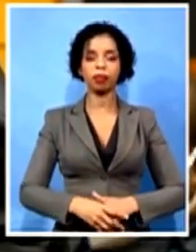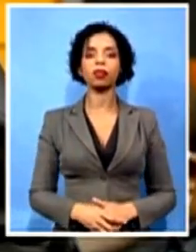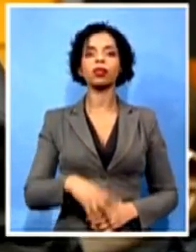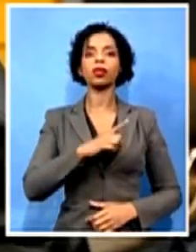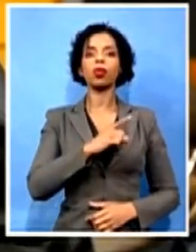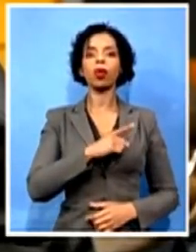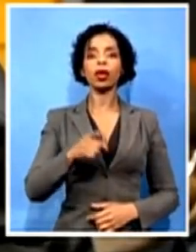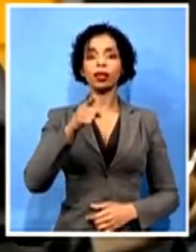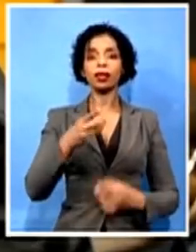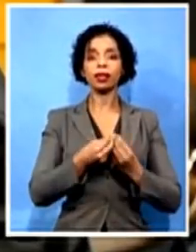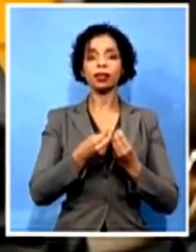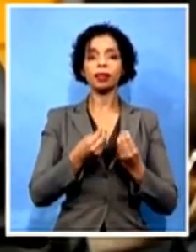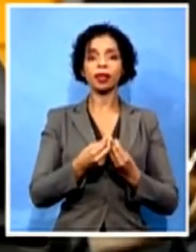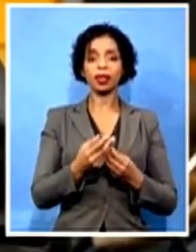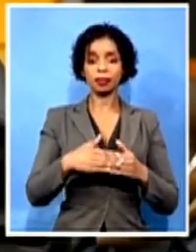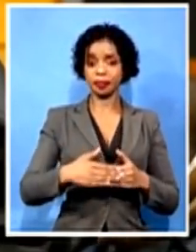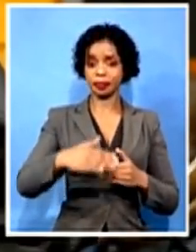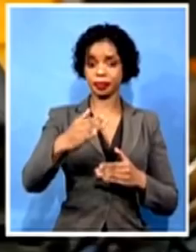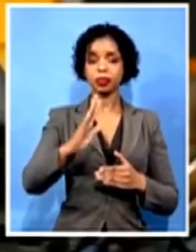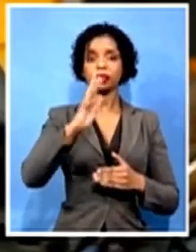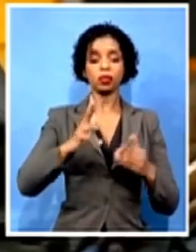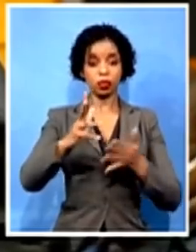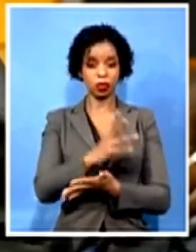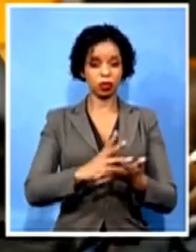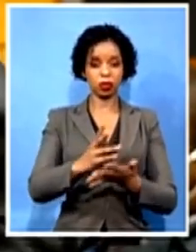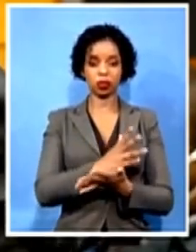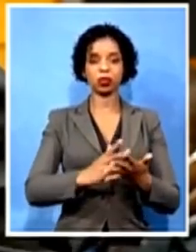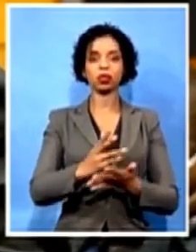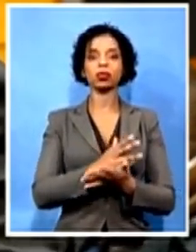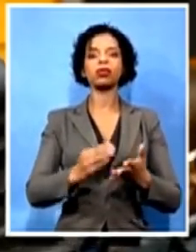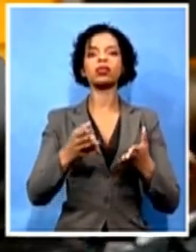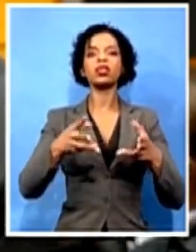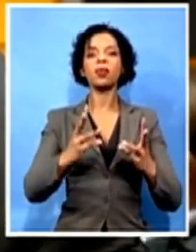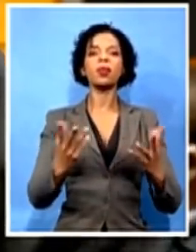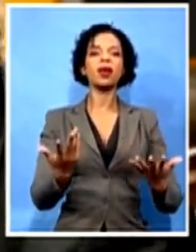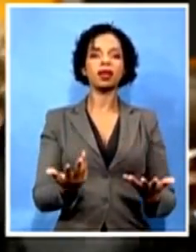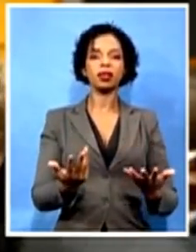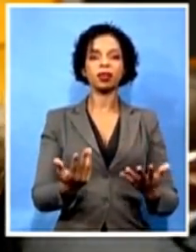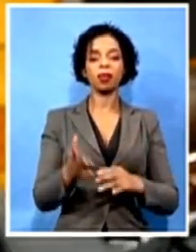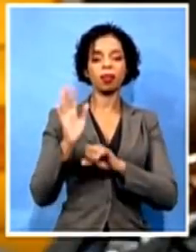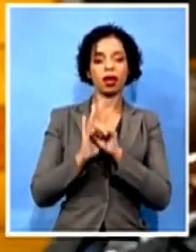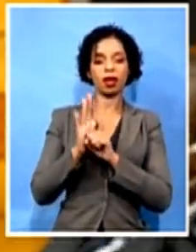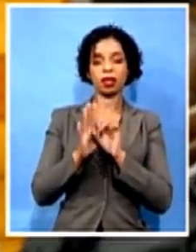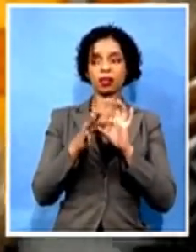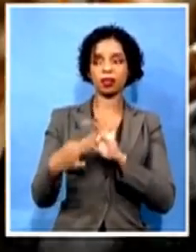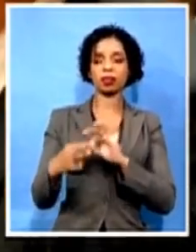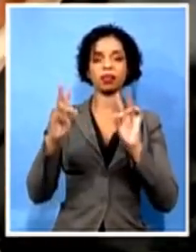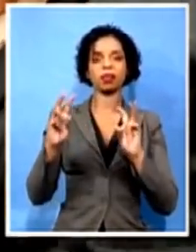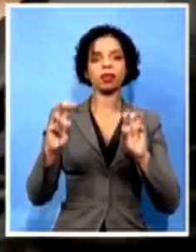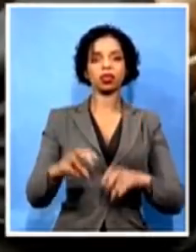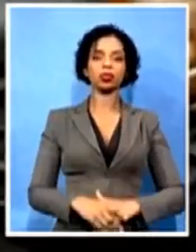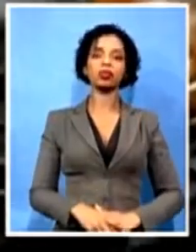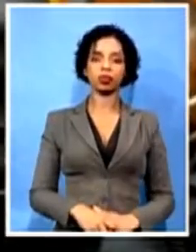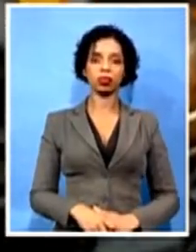exercising discretion, is aware of the background relating to the matter. Thank you, Your Worship. All right, thank you, Mr. Witz. Just before you take your